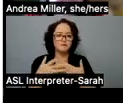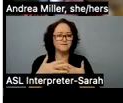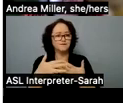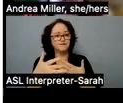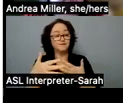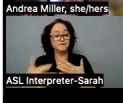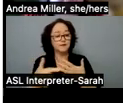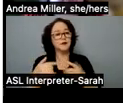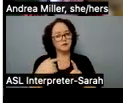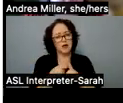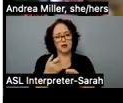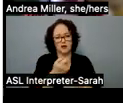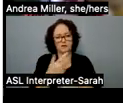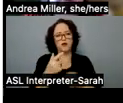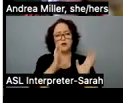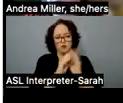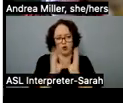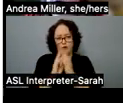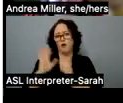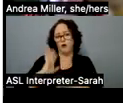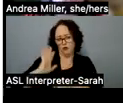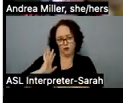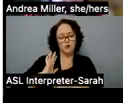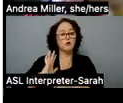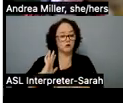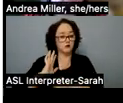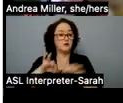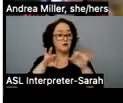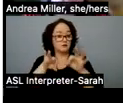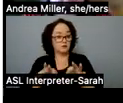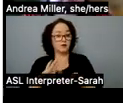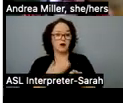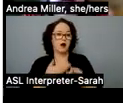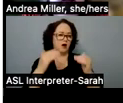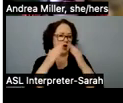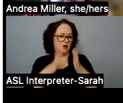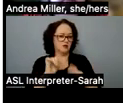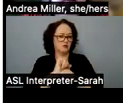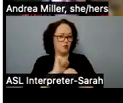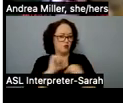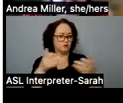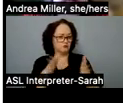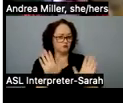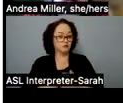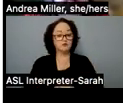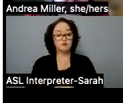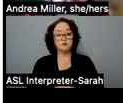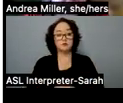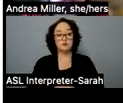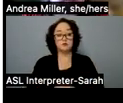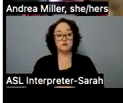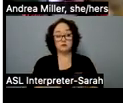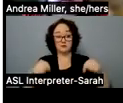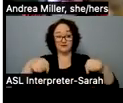past that highlight our development work and our housing work in general. In our state, and where these little